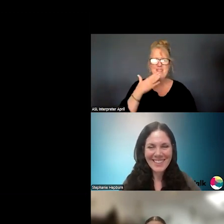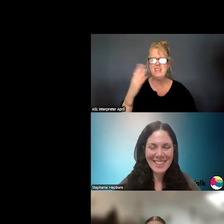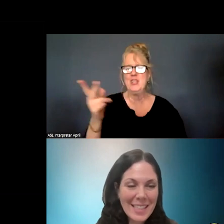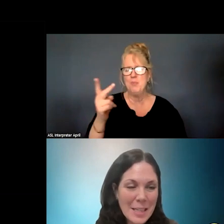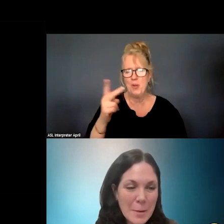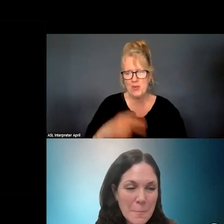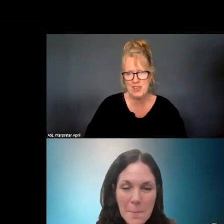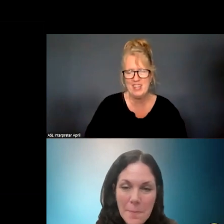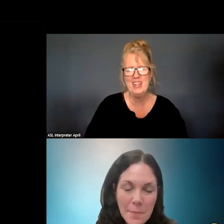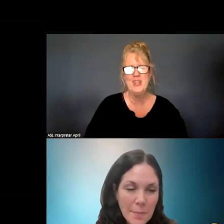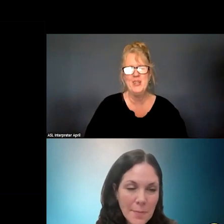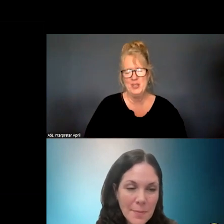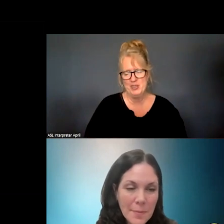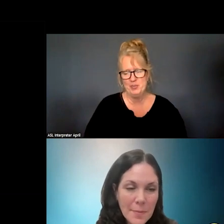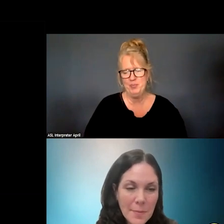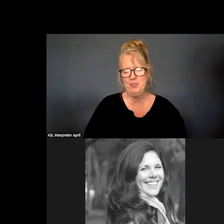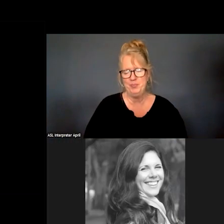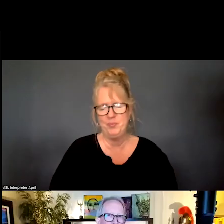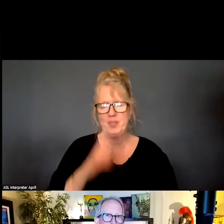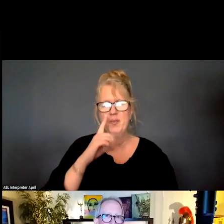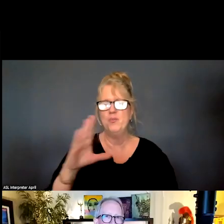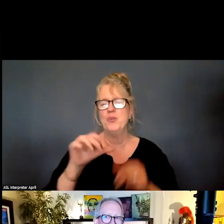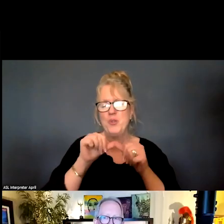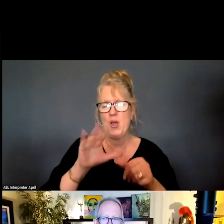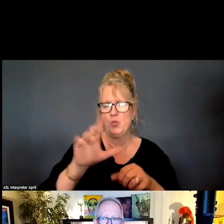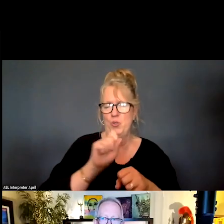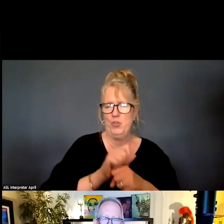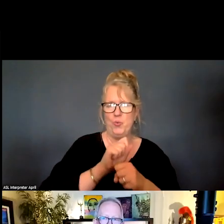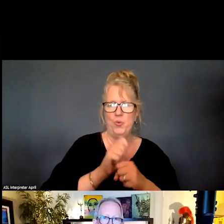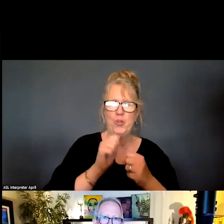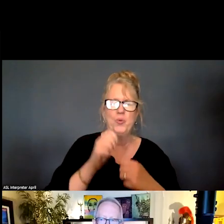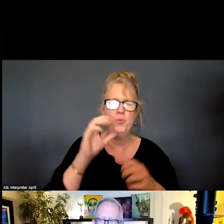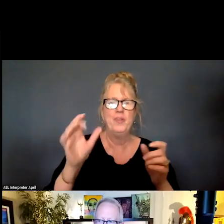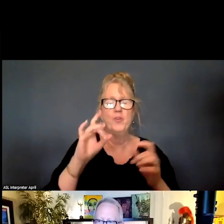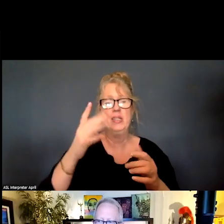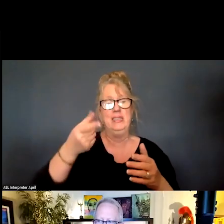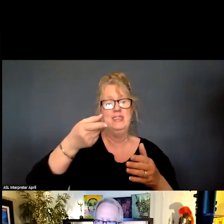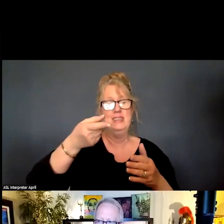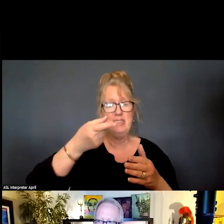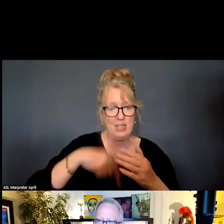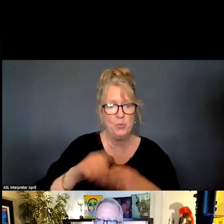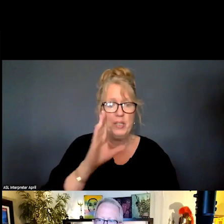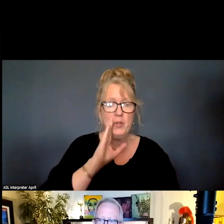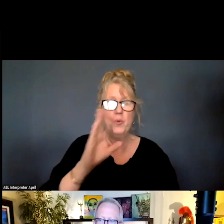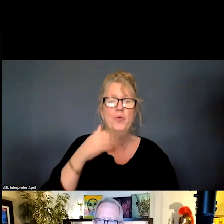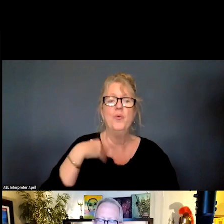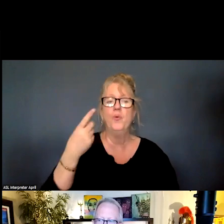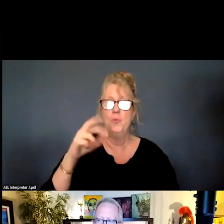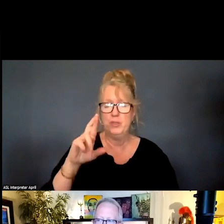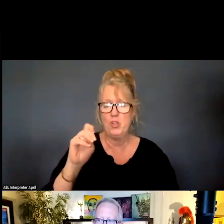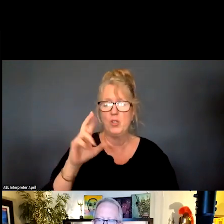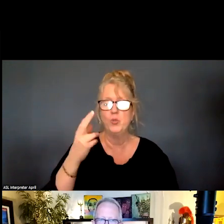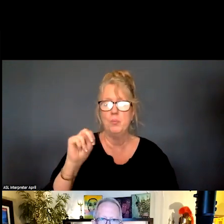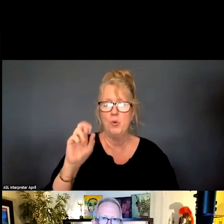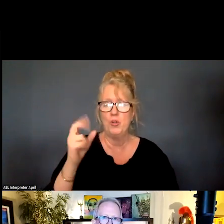Kiara. Thank you, Stephanie, and for your ongoing work with Crisis Talk. Next week, we'll have Dr. Morgan Shields,